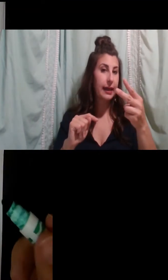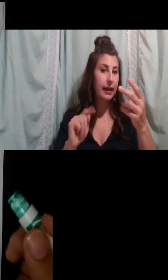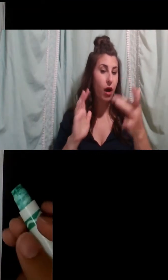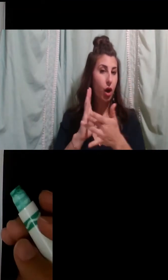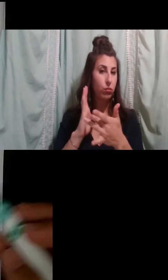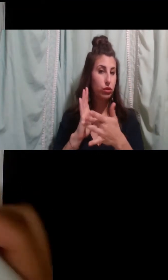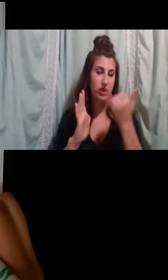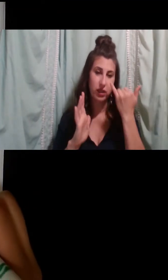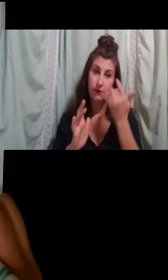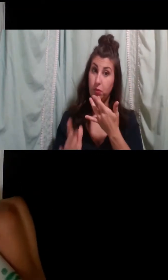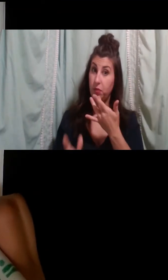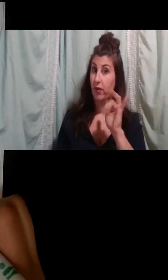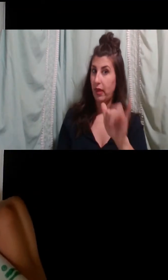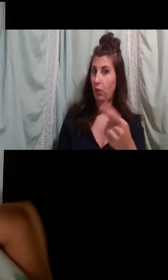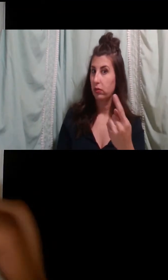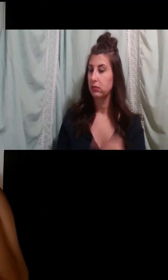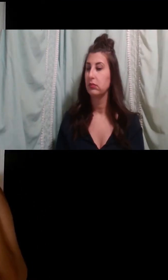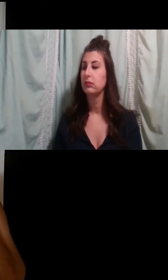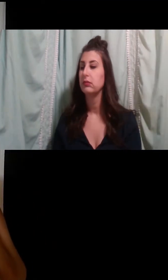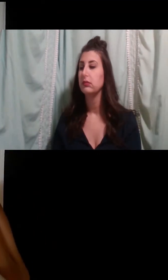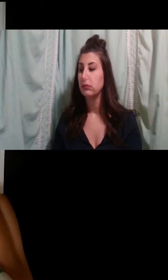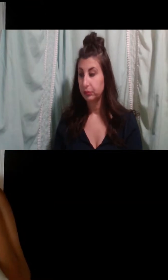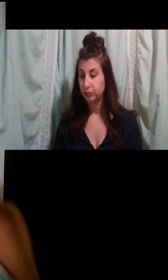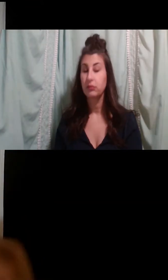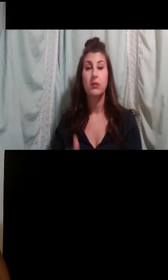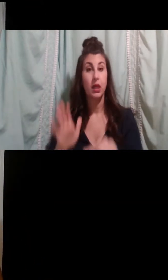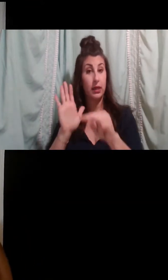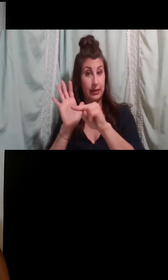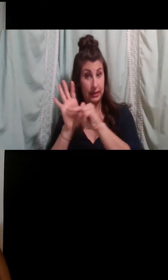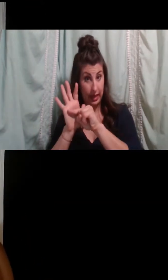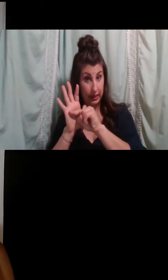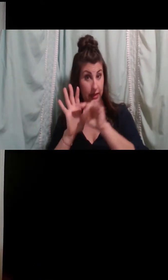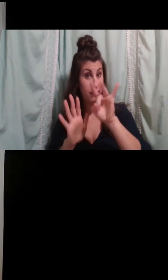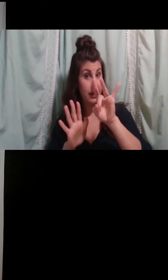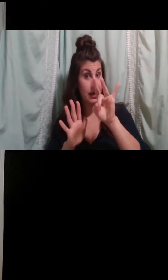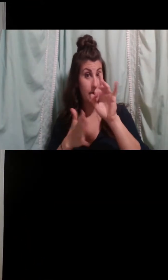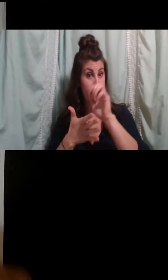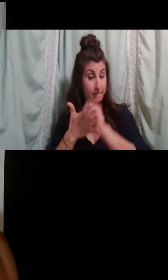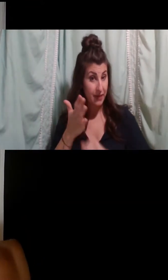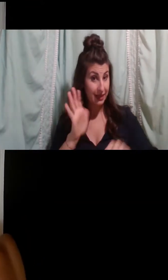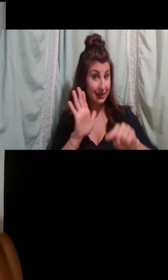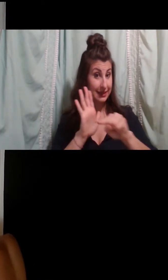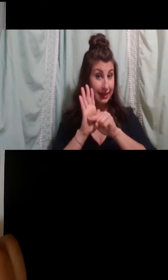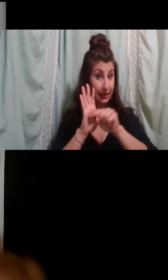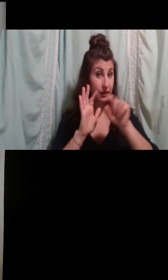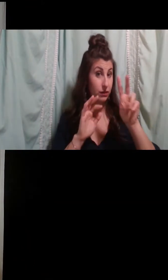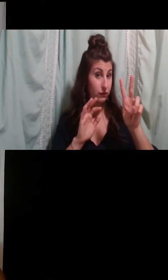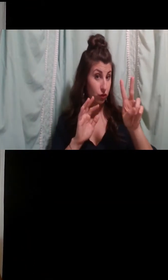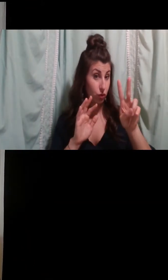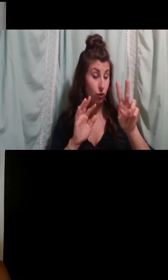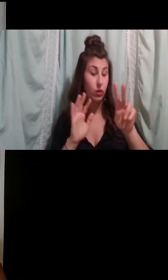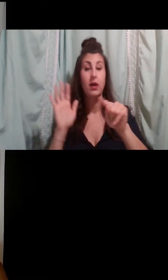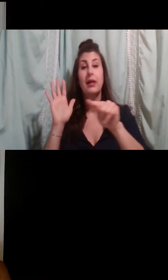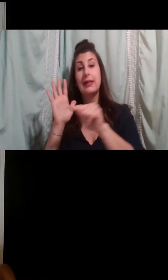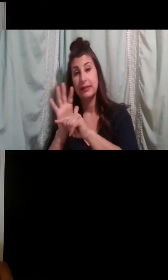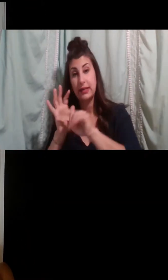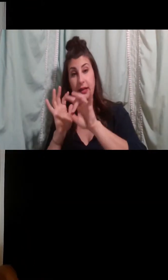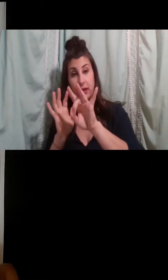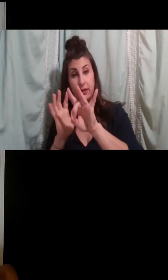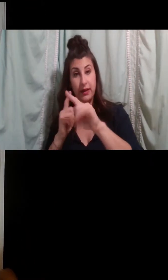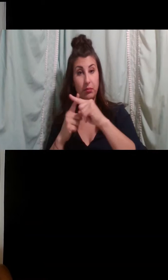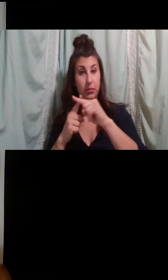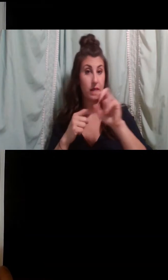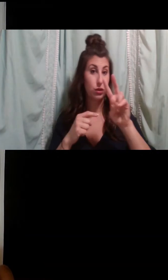that one better. All right, so I'm going to use the rules. So I'm going to do negative 8 minus negative 2. That's negative